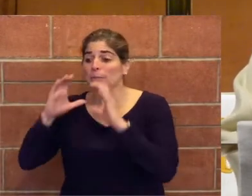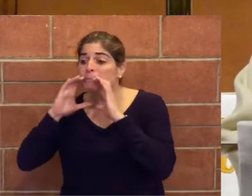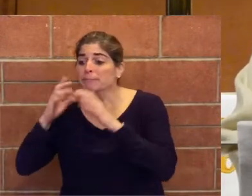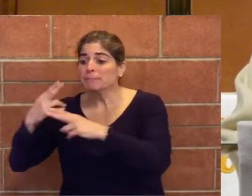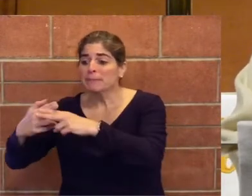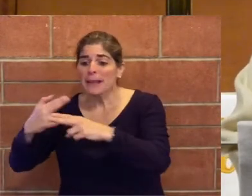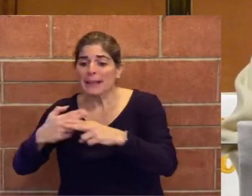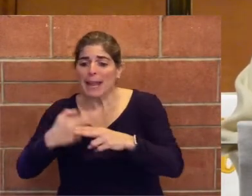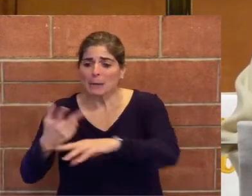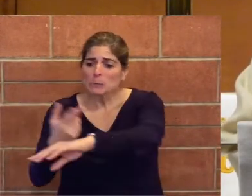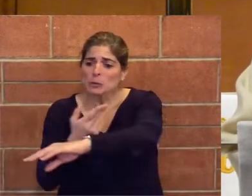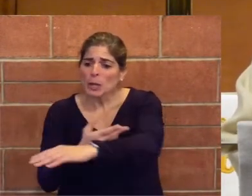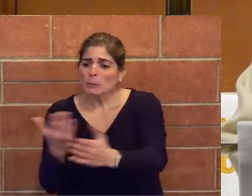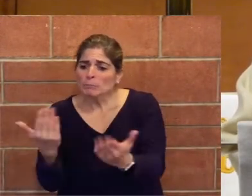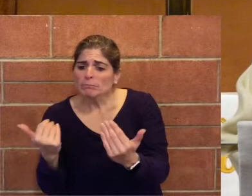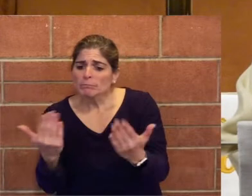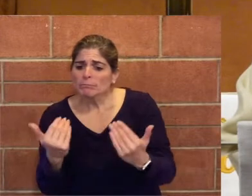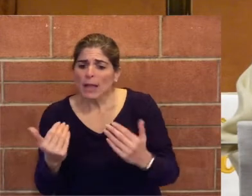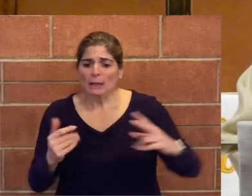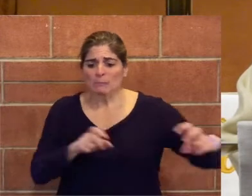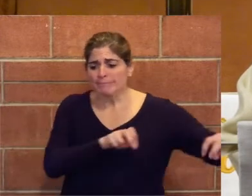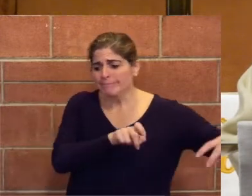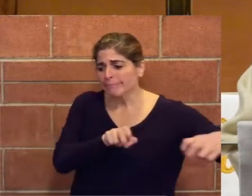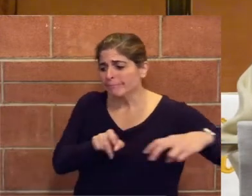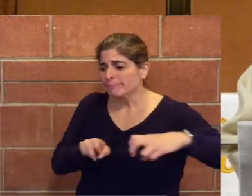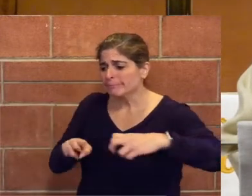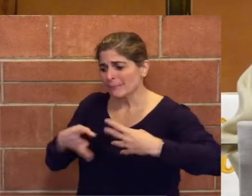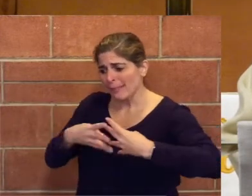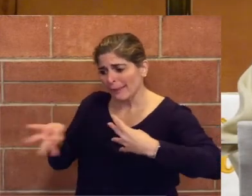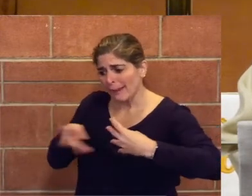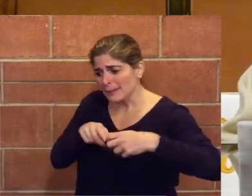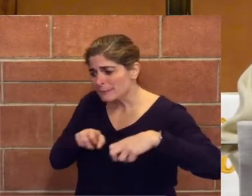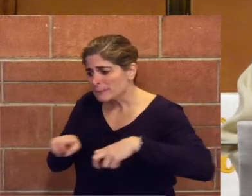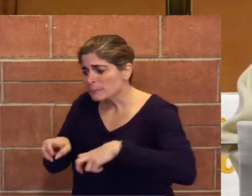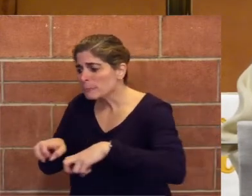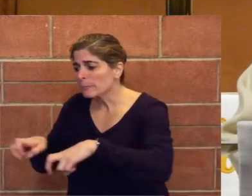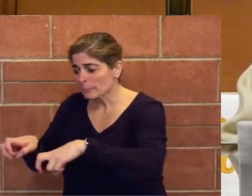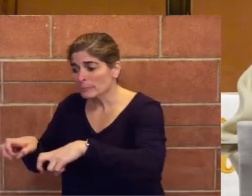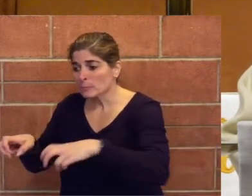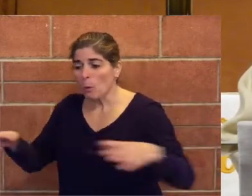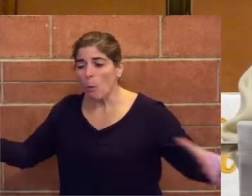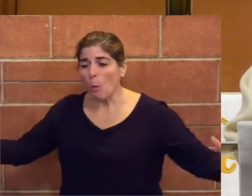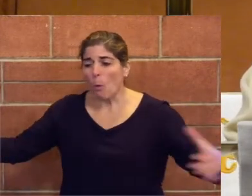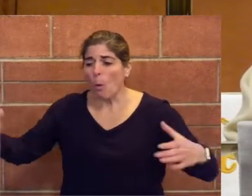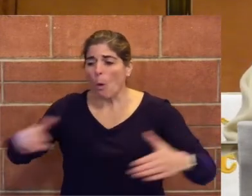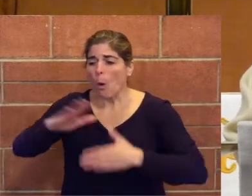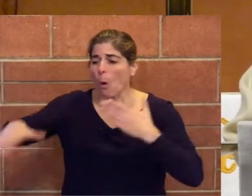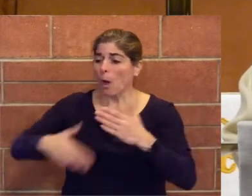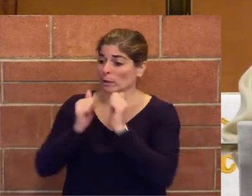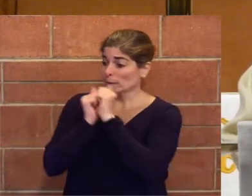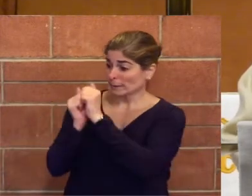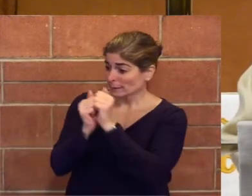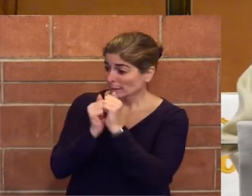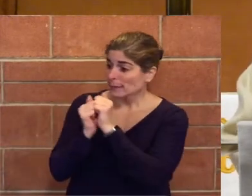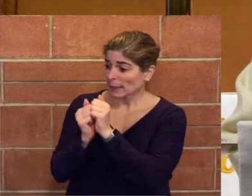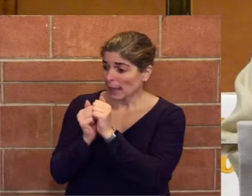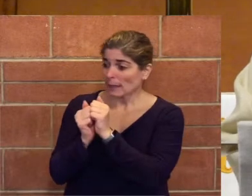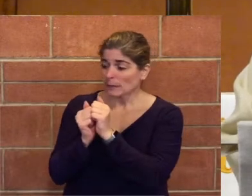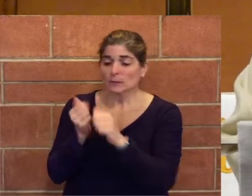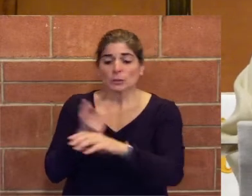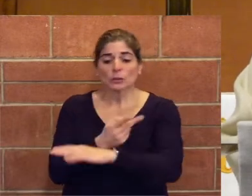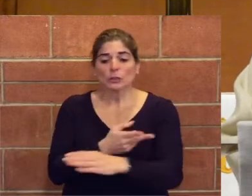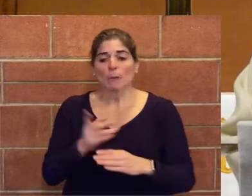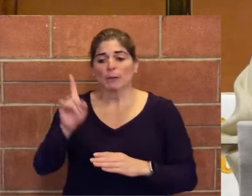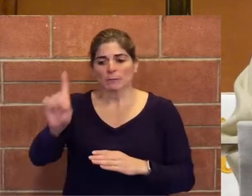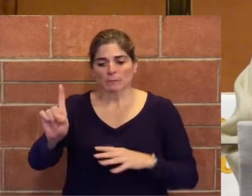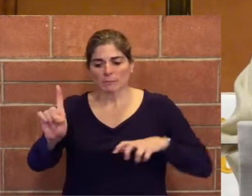He calls his own sheep by name and leads them out. When he has brought out all his own, he